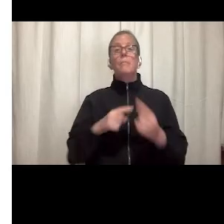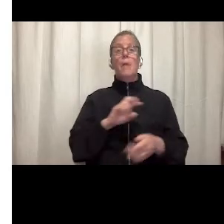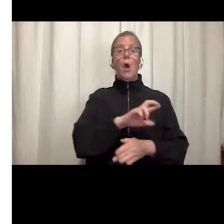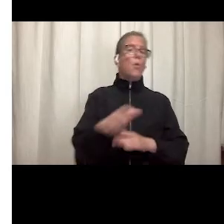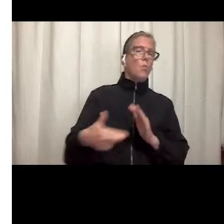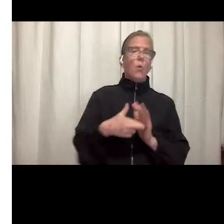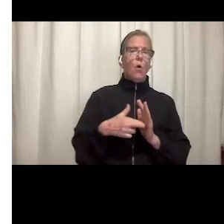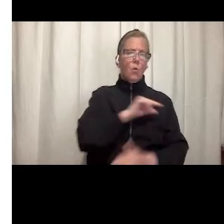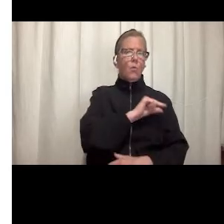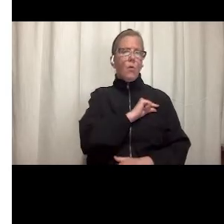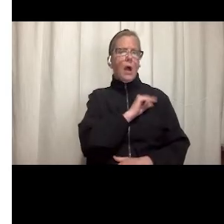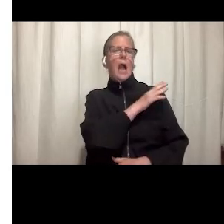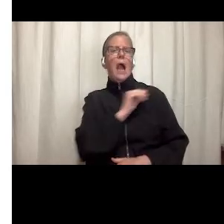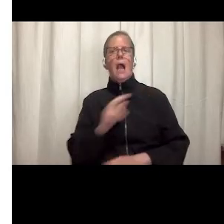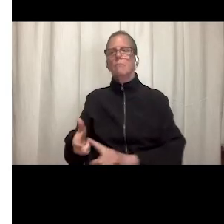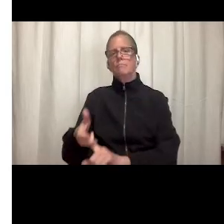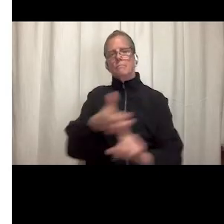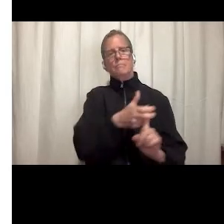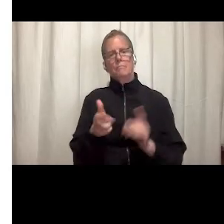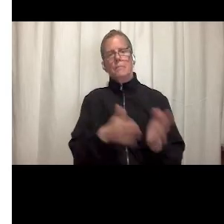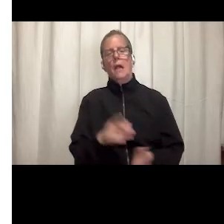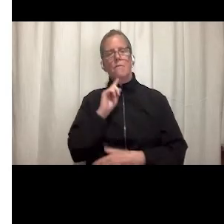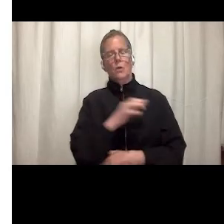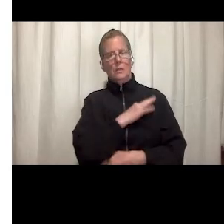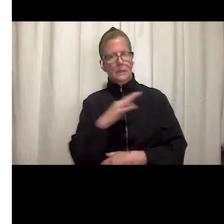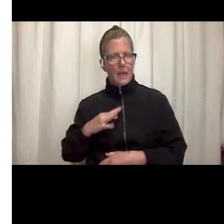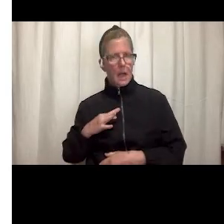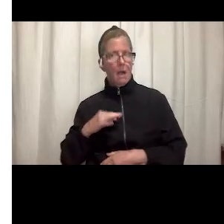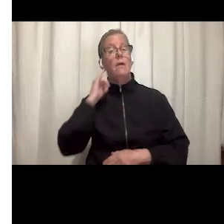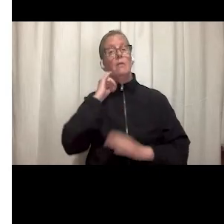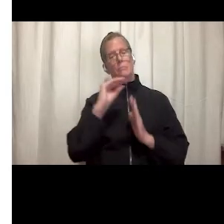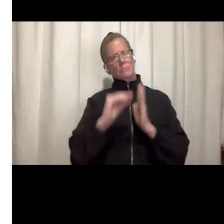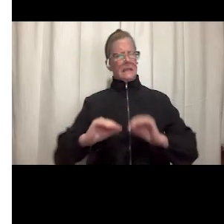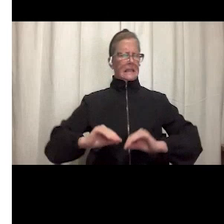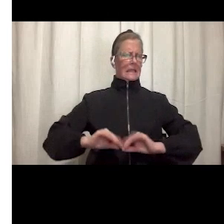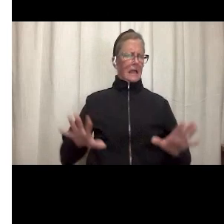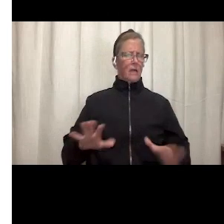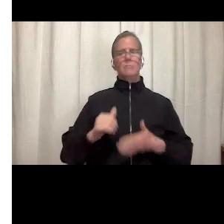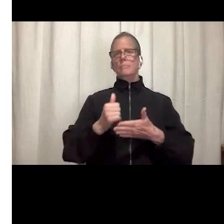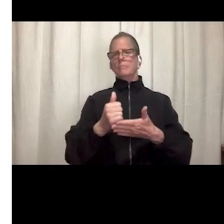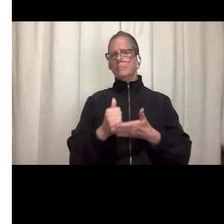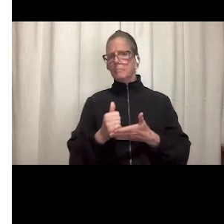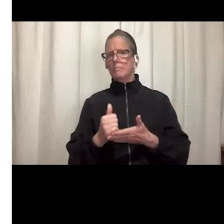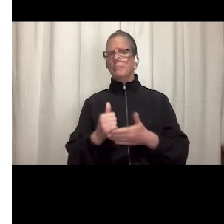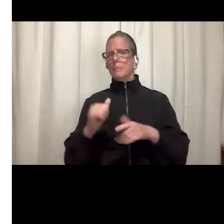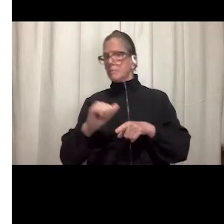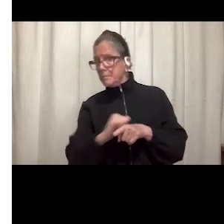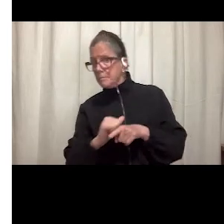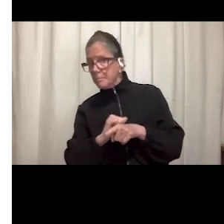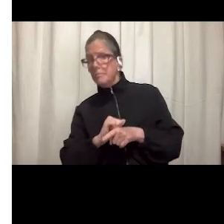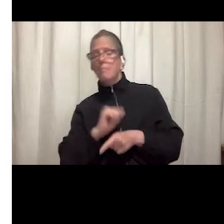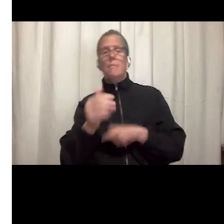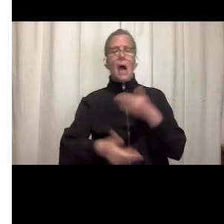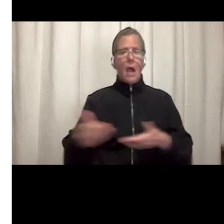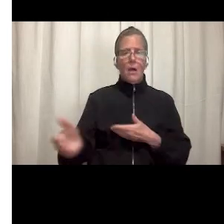and recruitment plans for your staff. Clearly defining this helps with hiring, training, and maintaining